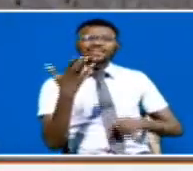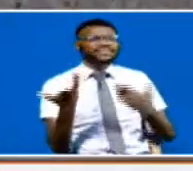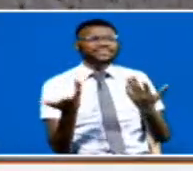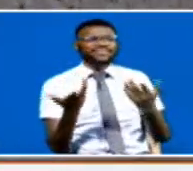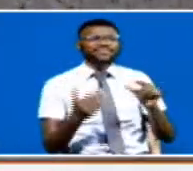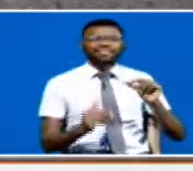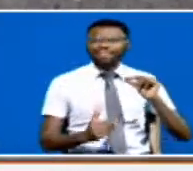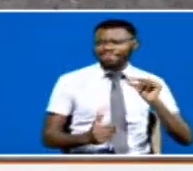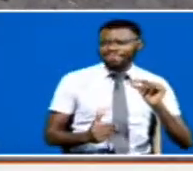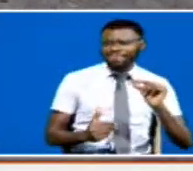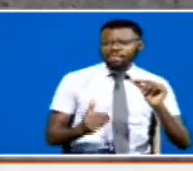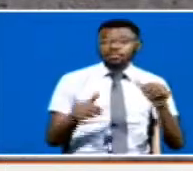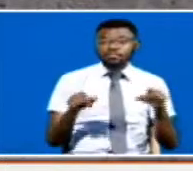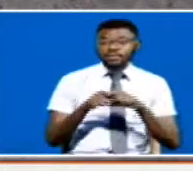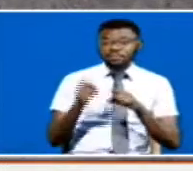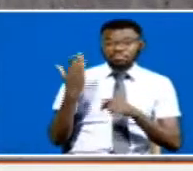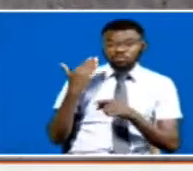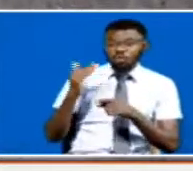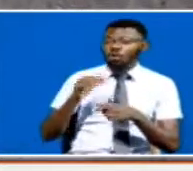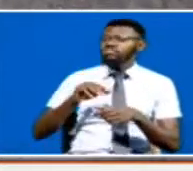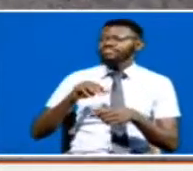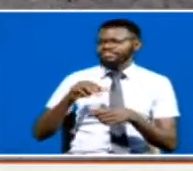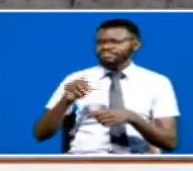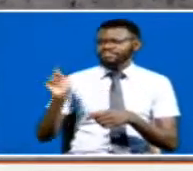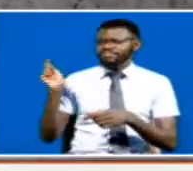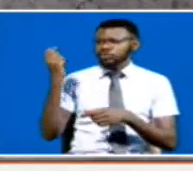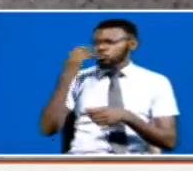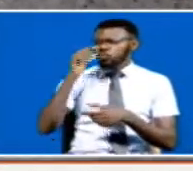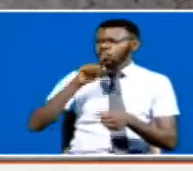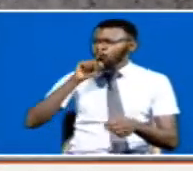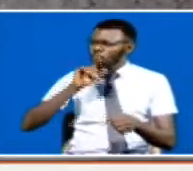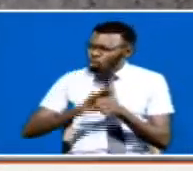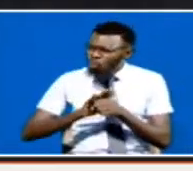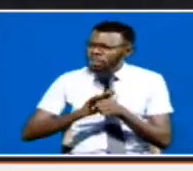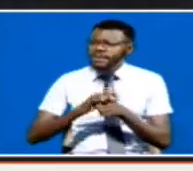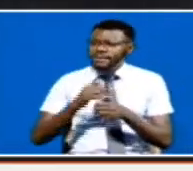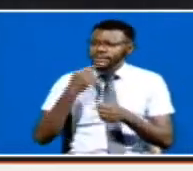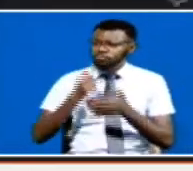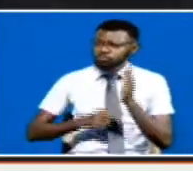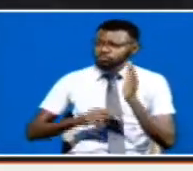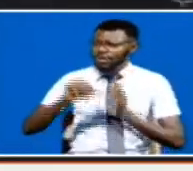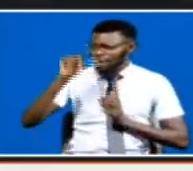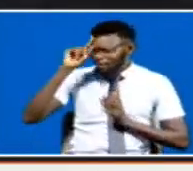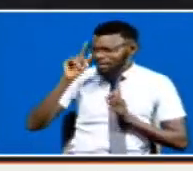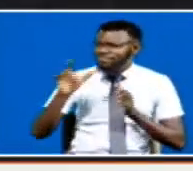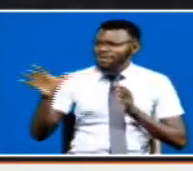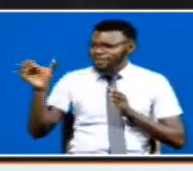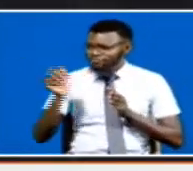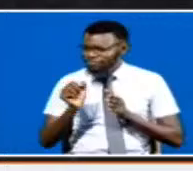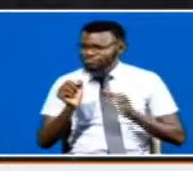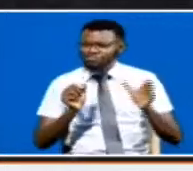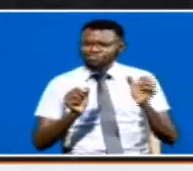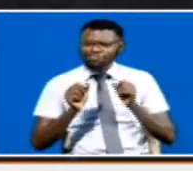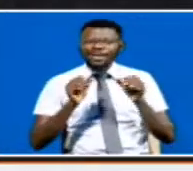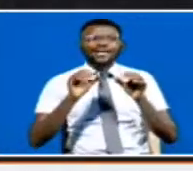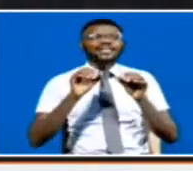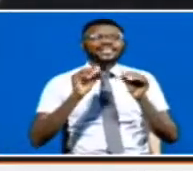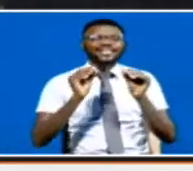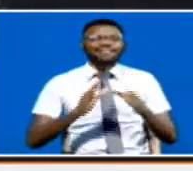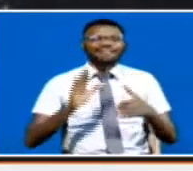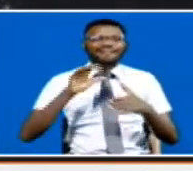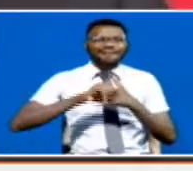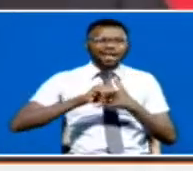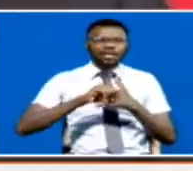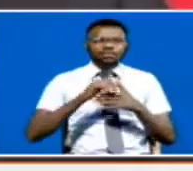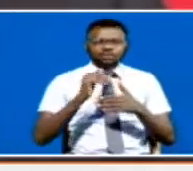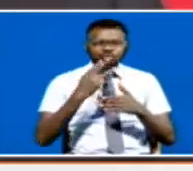recent assurance by President William Ruto that his government will employ JSS interns once they serve for